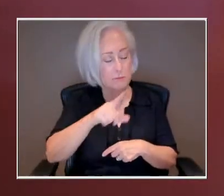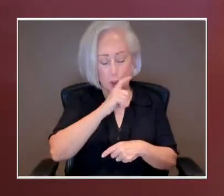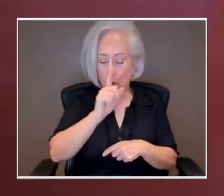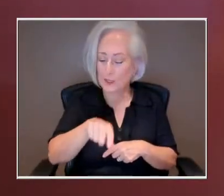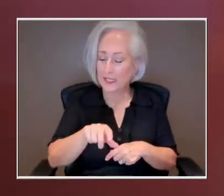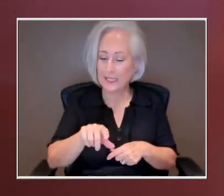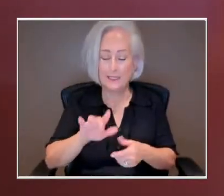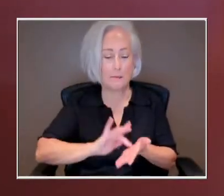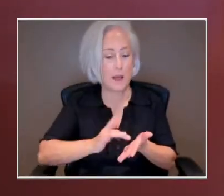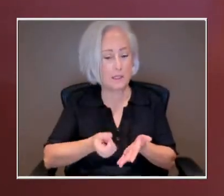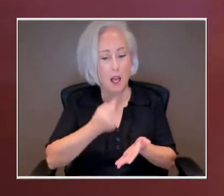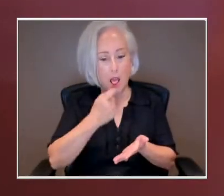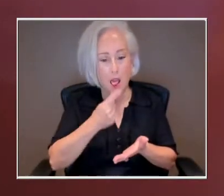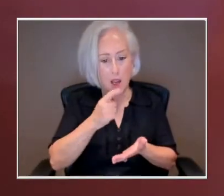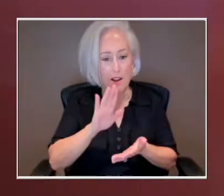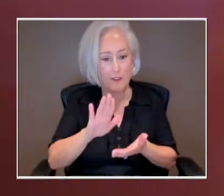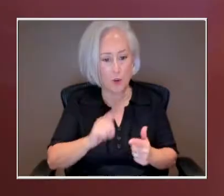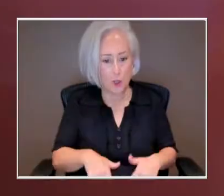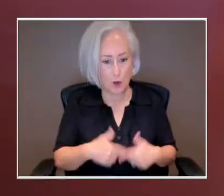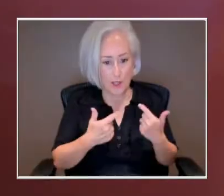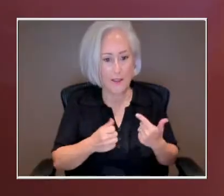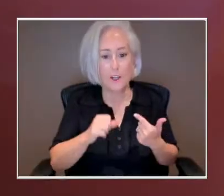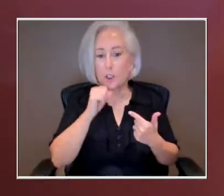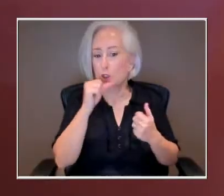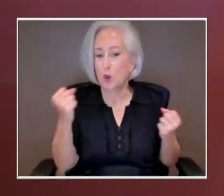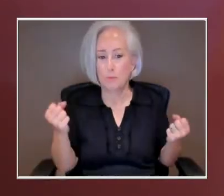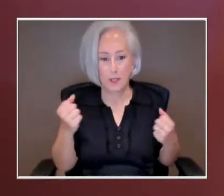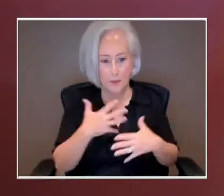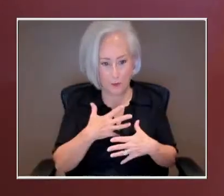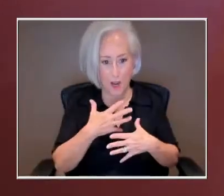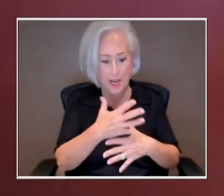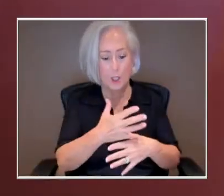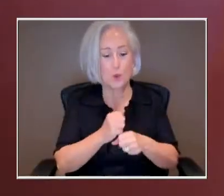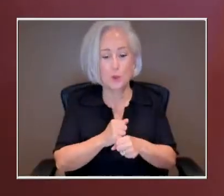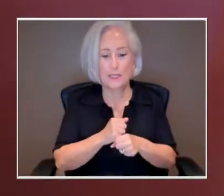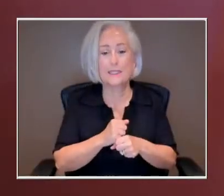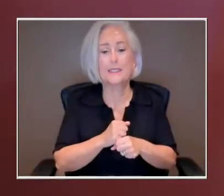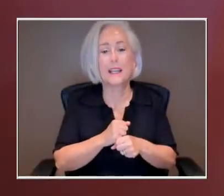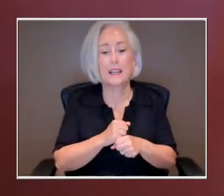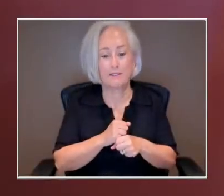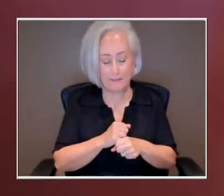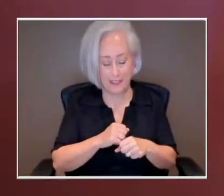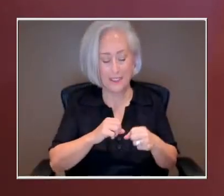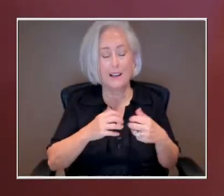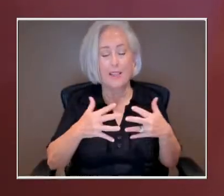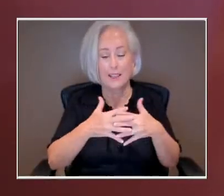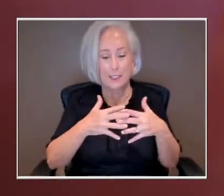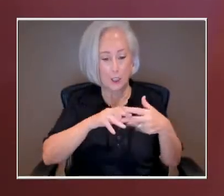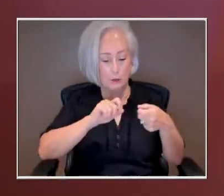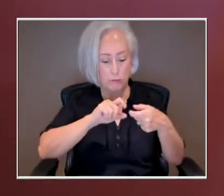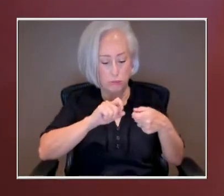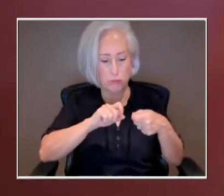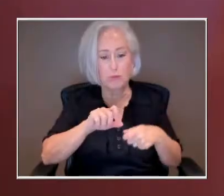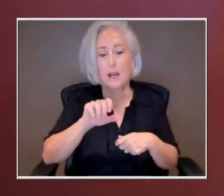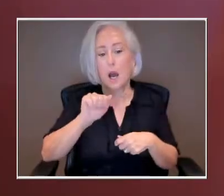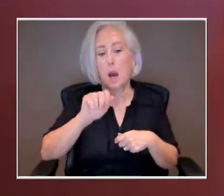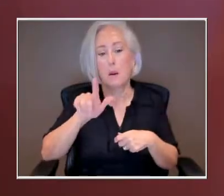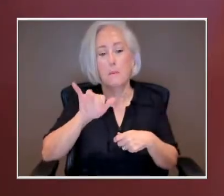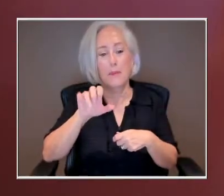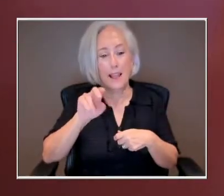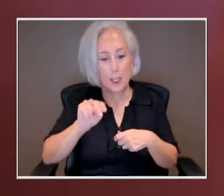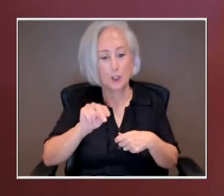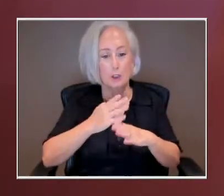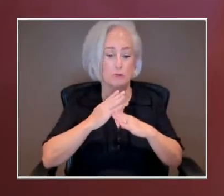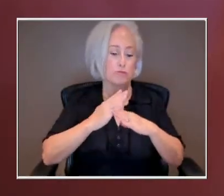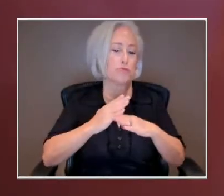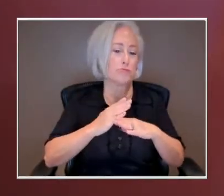people, do not be afraid to get an ablation. You know, and totally agree with everything else that Nicole and Lucas says. You know, just slow down, listen